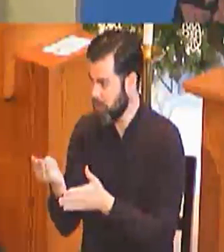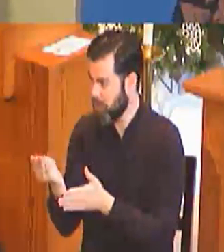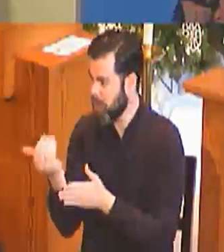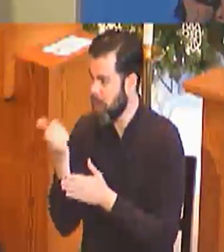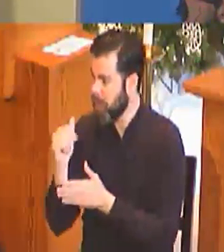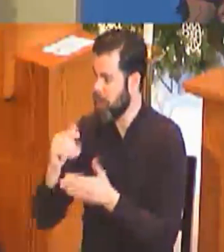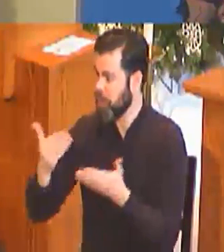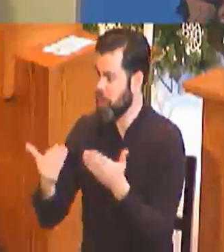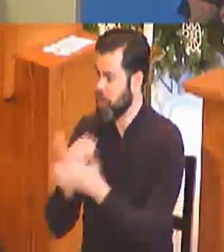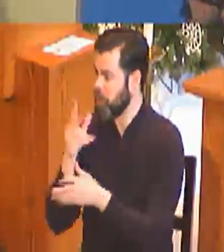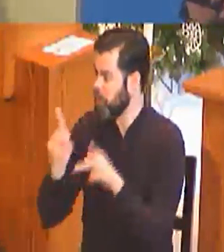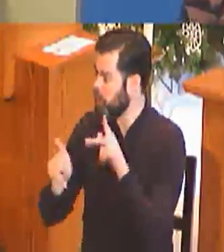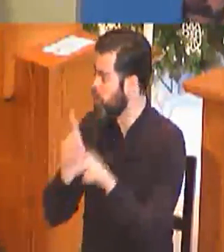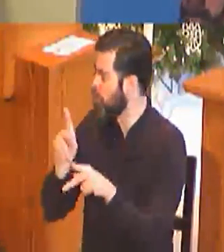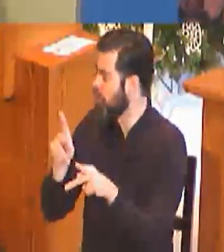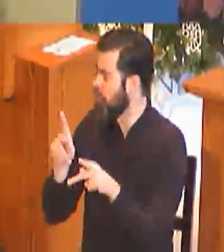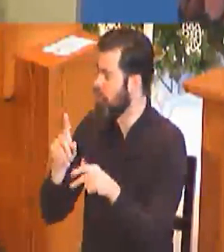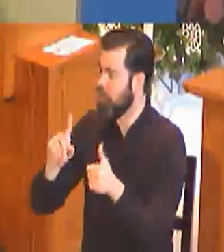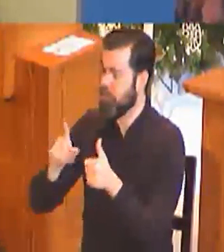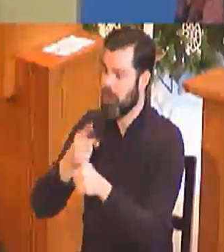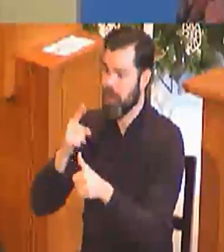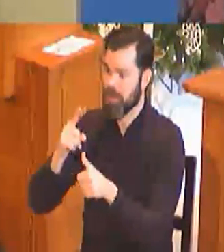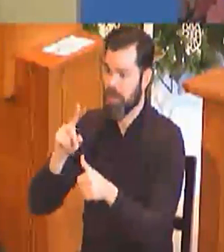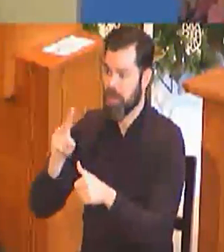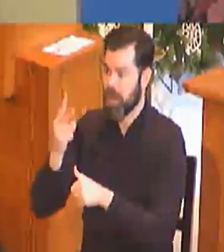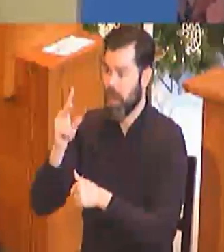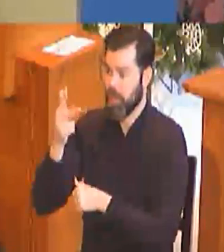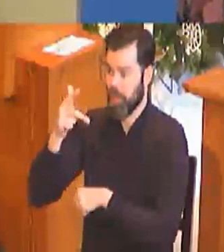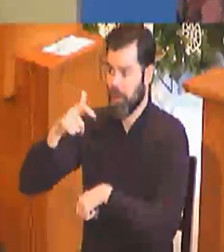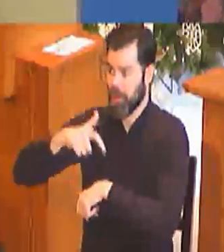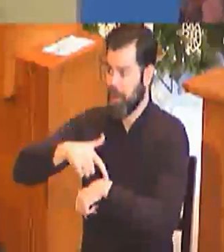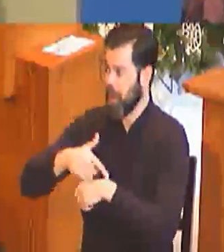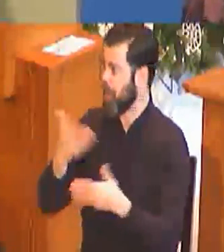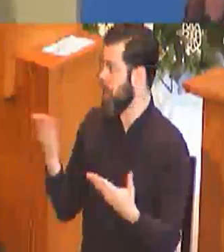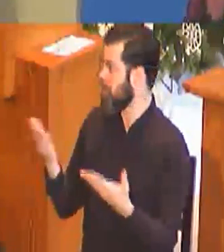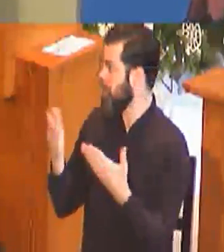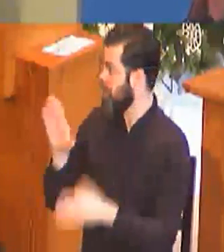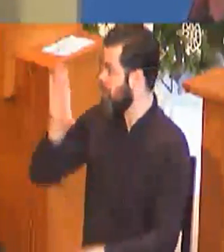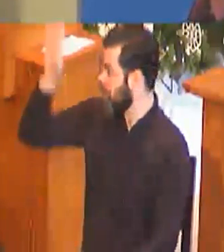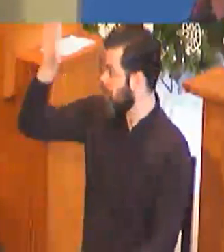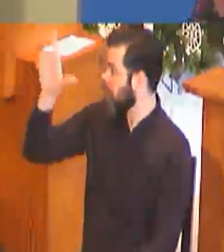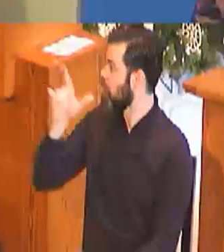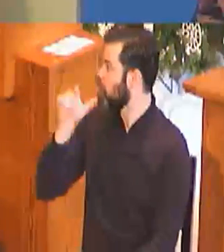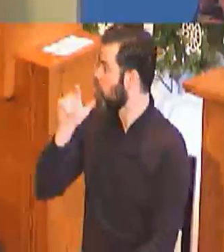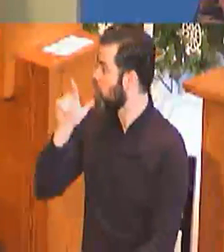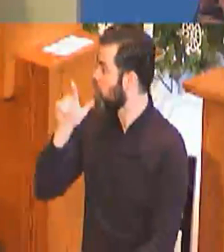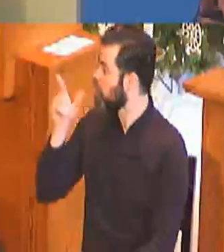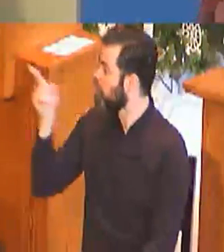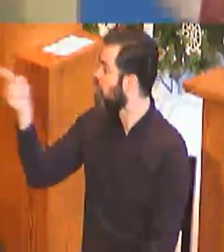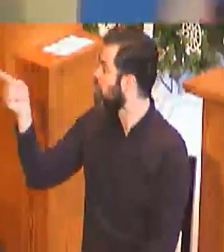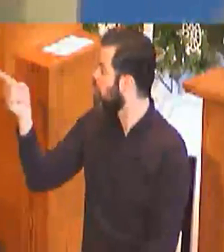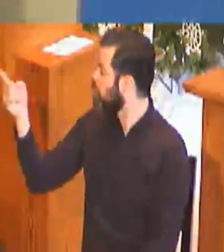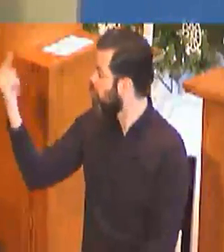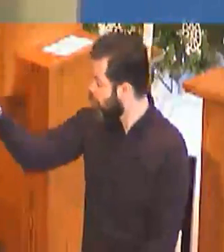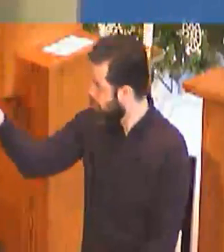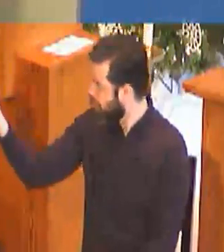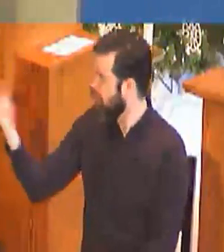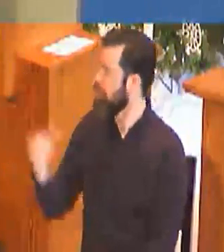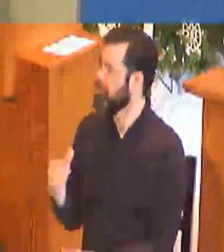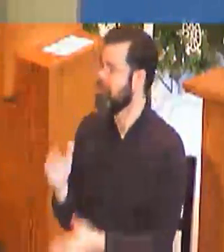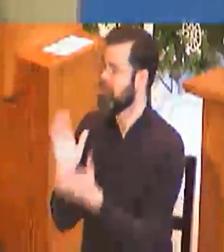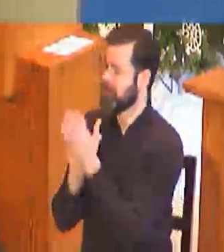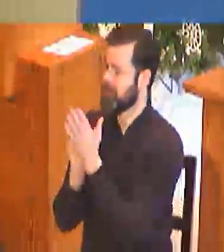Any newcomers? Any first, second, or third time? This is your first, second, or third time. Yay, we have one there.